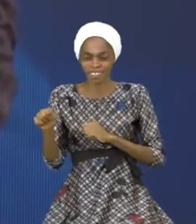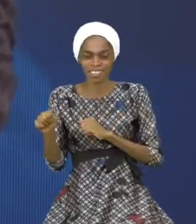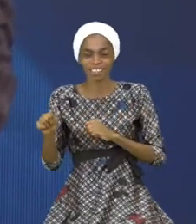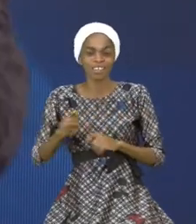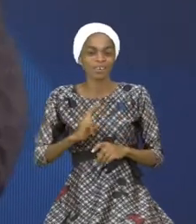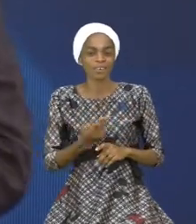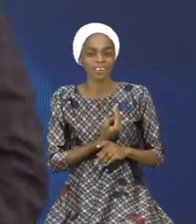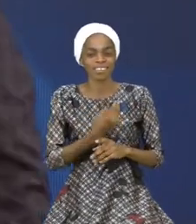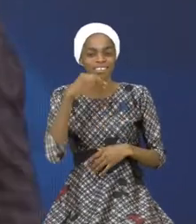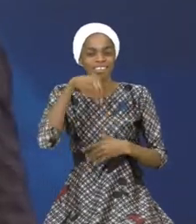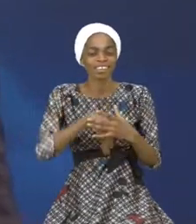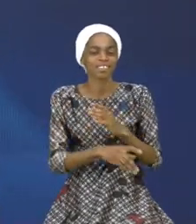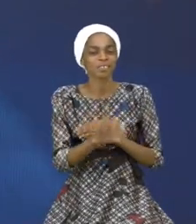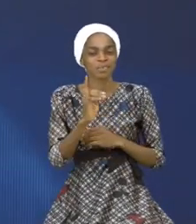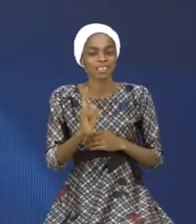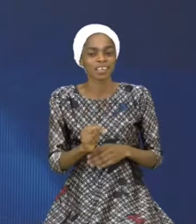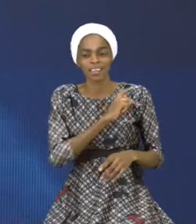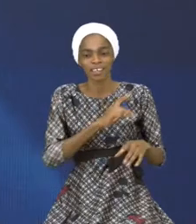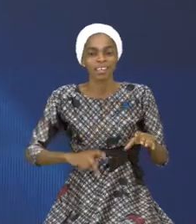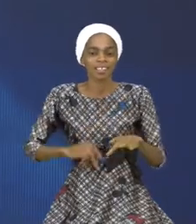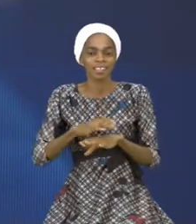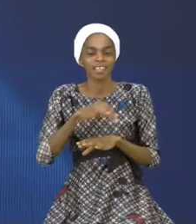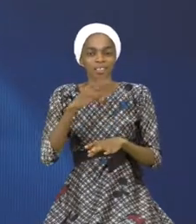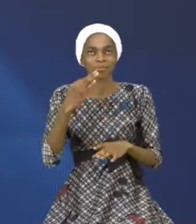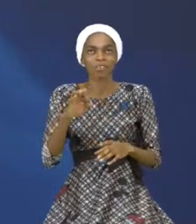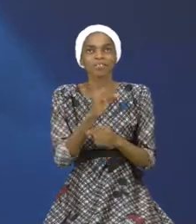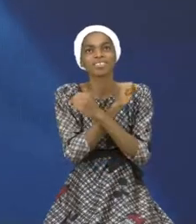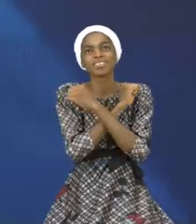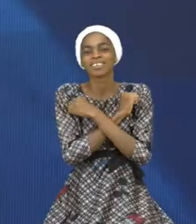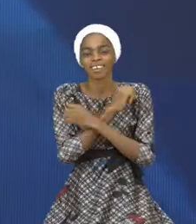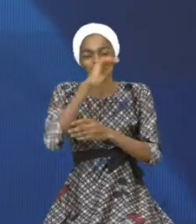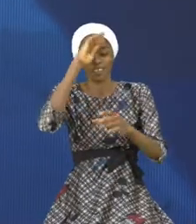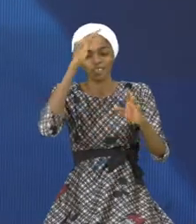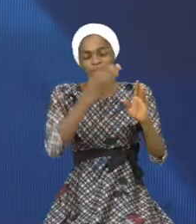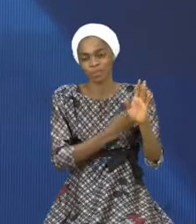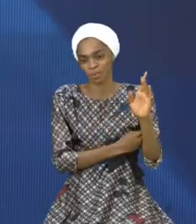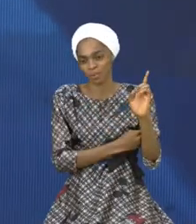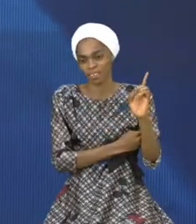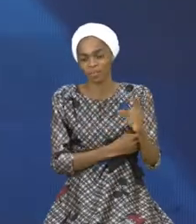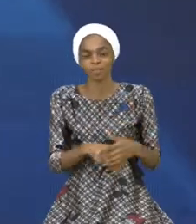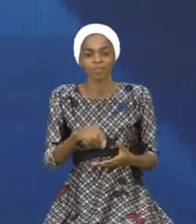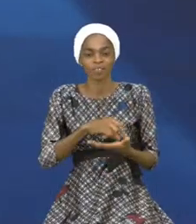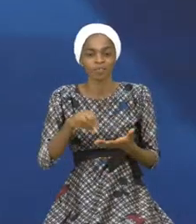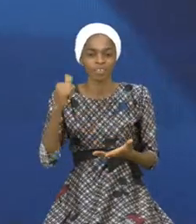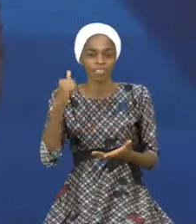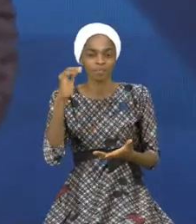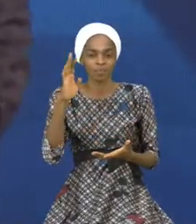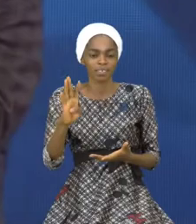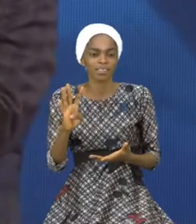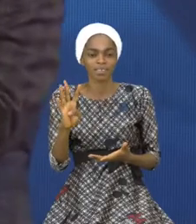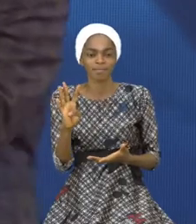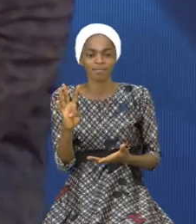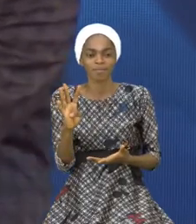us into the kingdom of his dear son. Look at verse 14 there. In verse